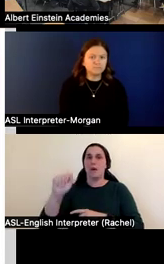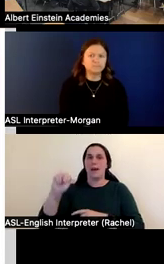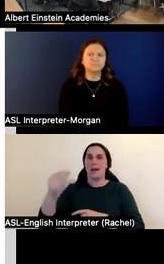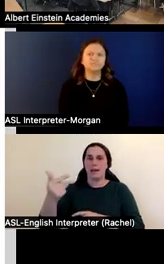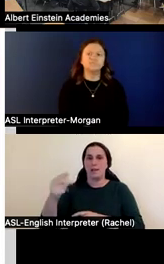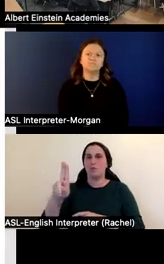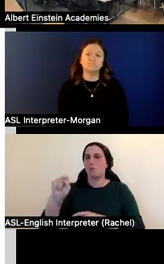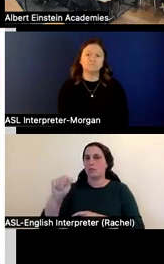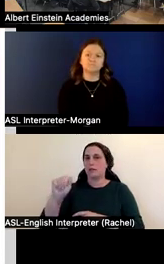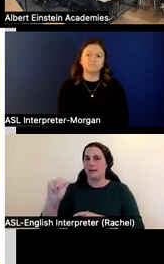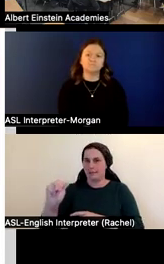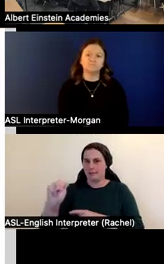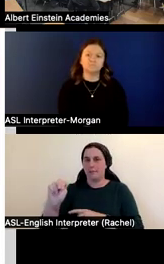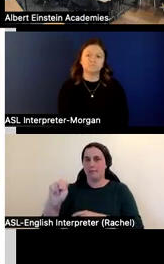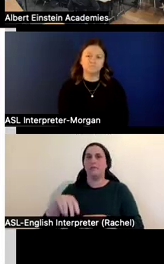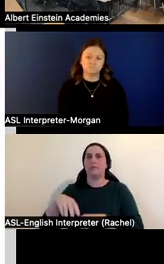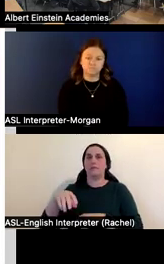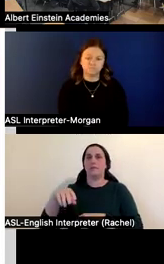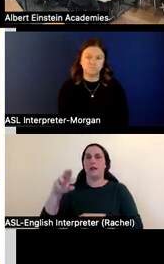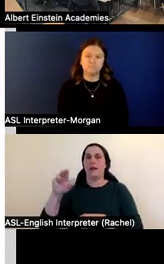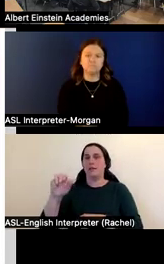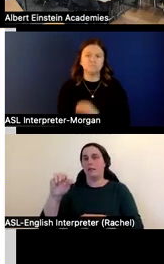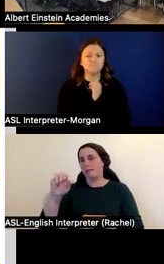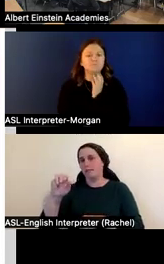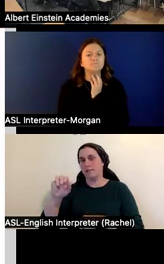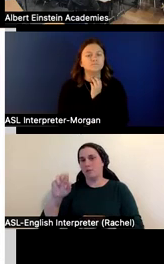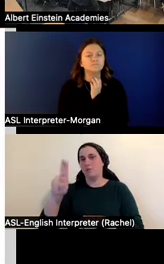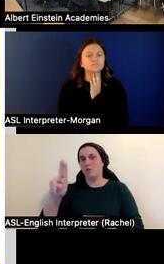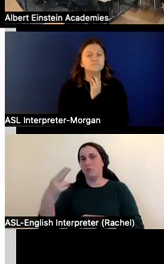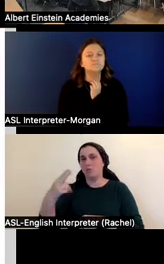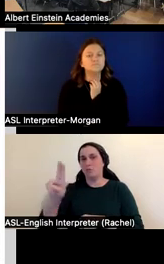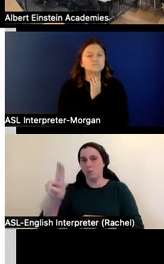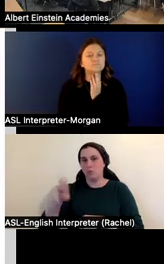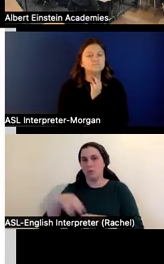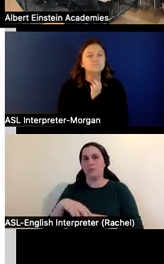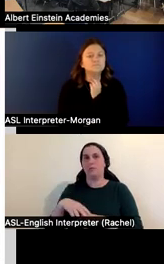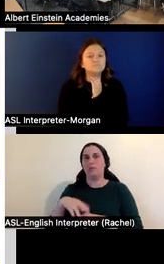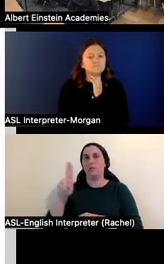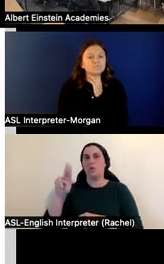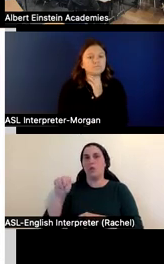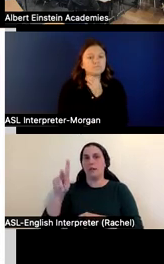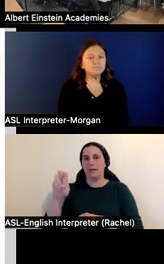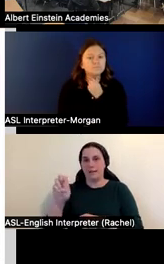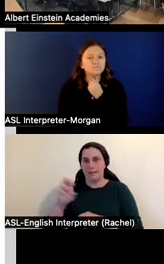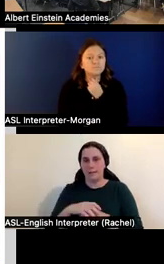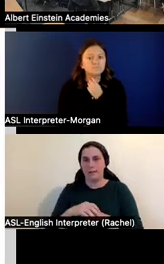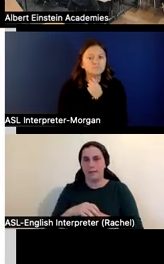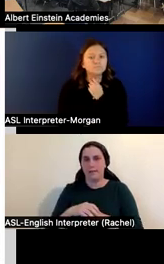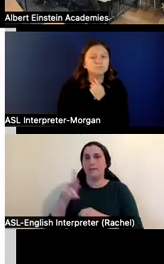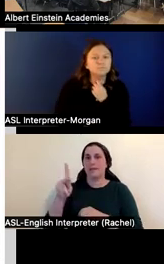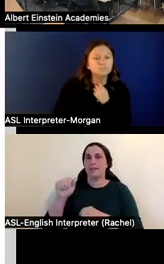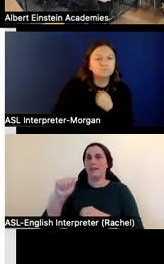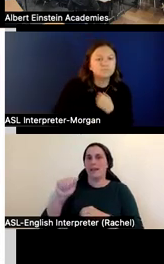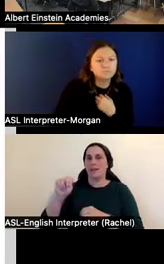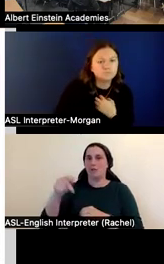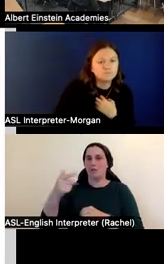Orang-Utan. Otter. Otter. Uhu. Uhu. Unke. Unke. Känguru.